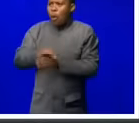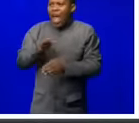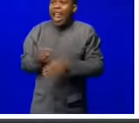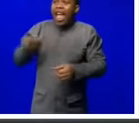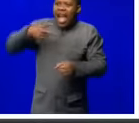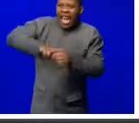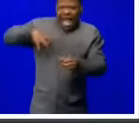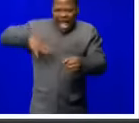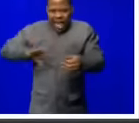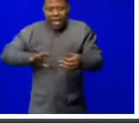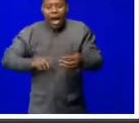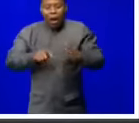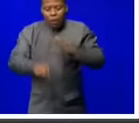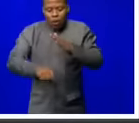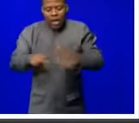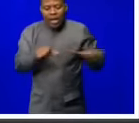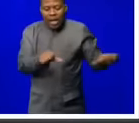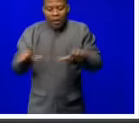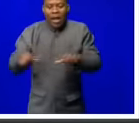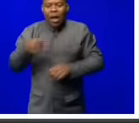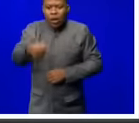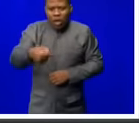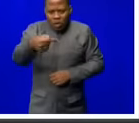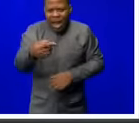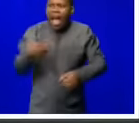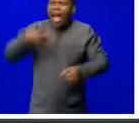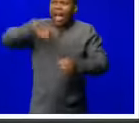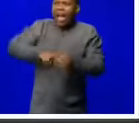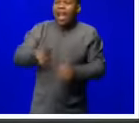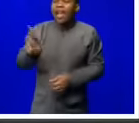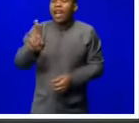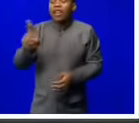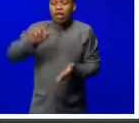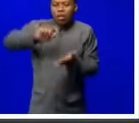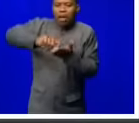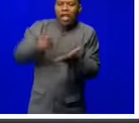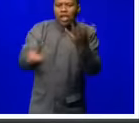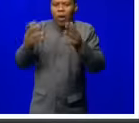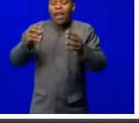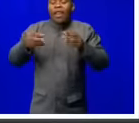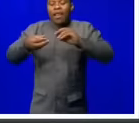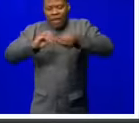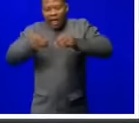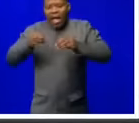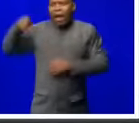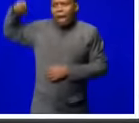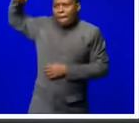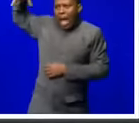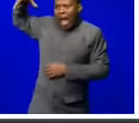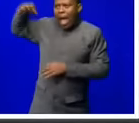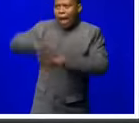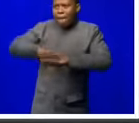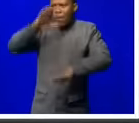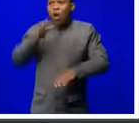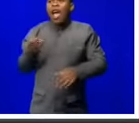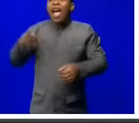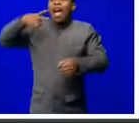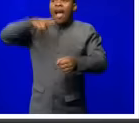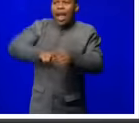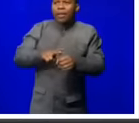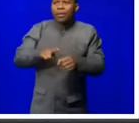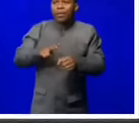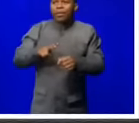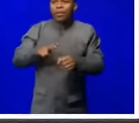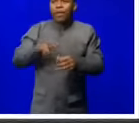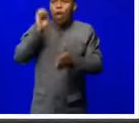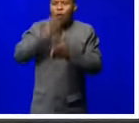with World Bank support. The one for electricity distribution in the Shiselweni region, increasing because there was an 11 kVA line